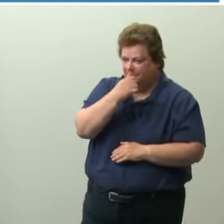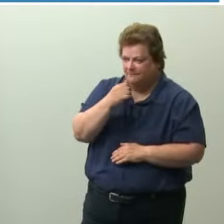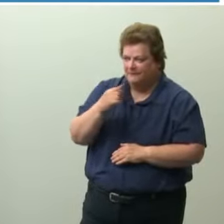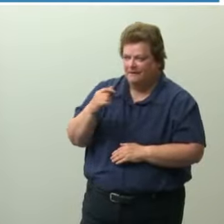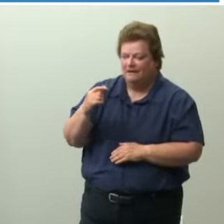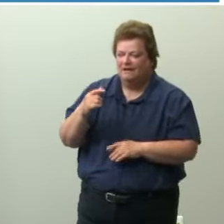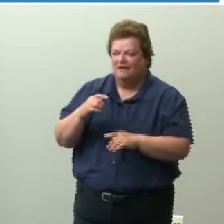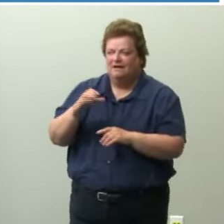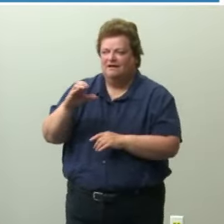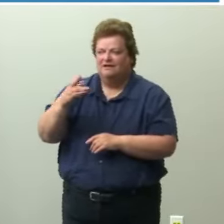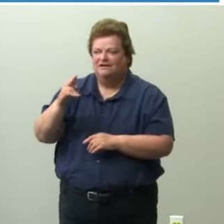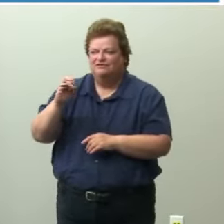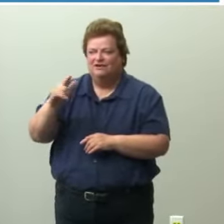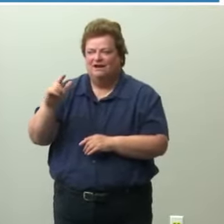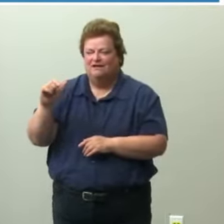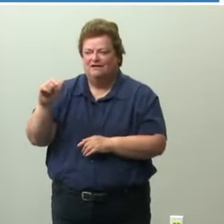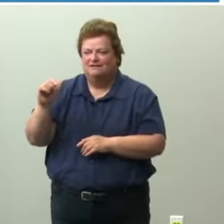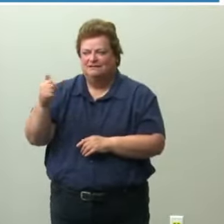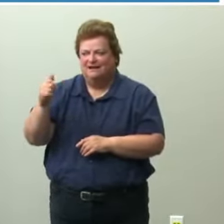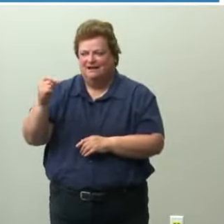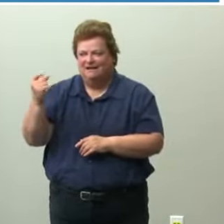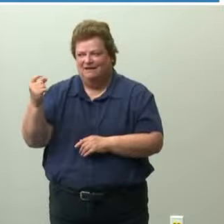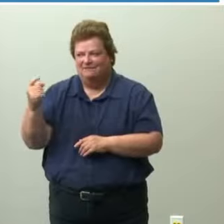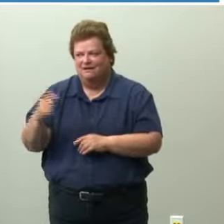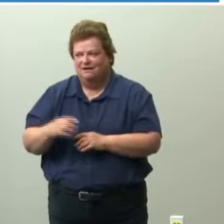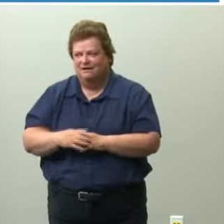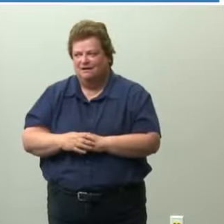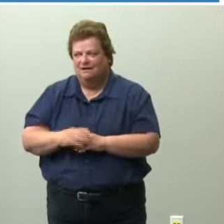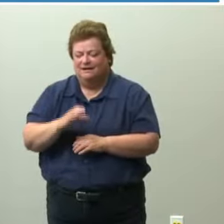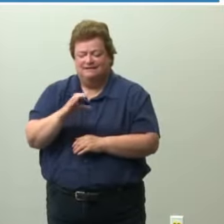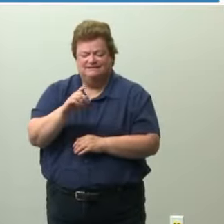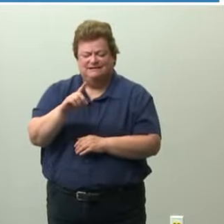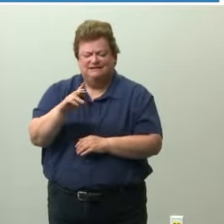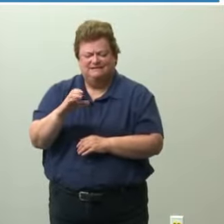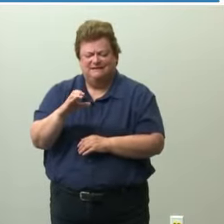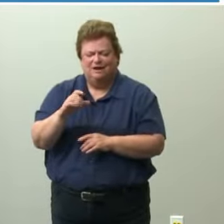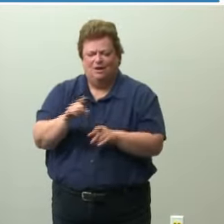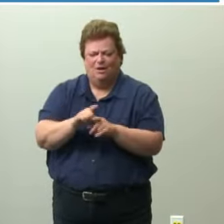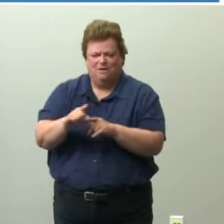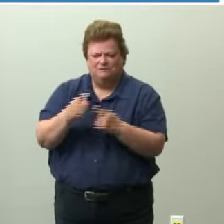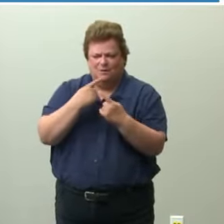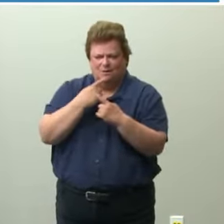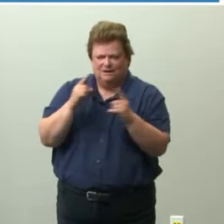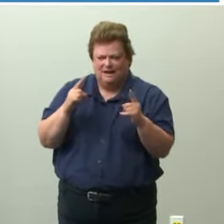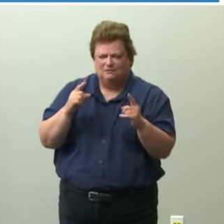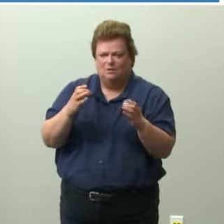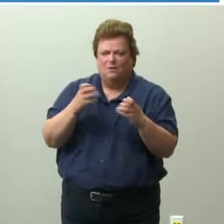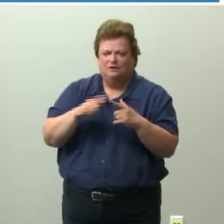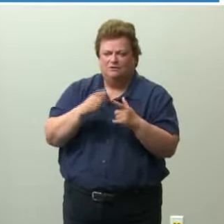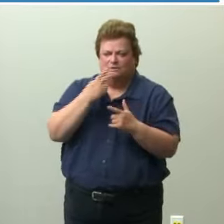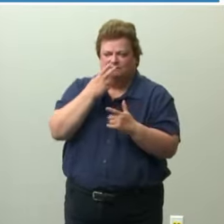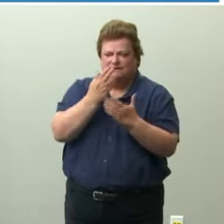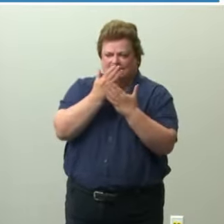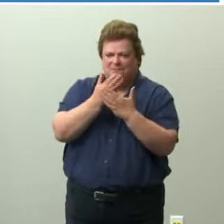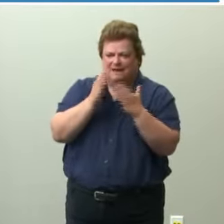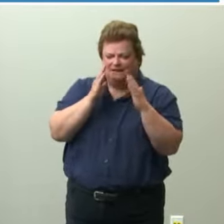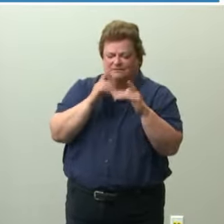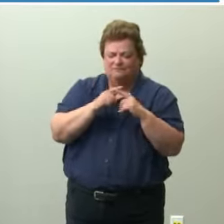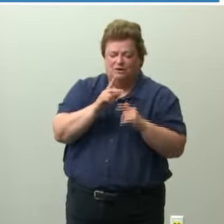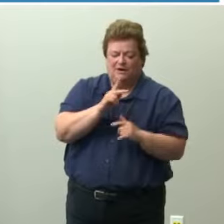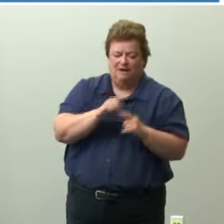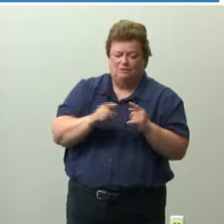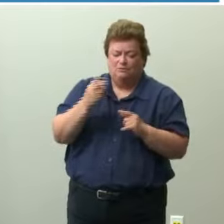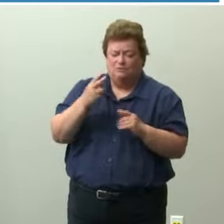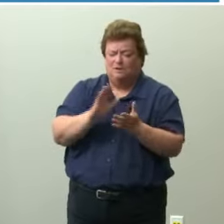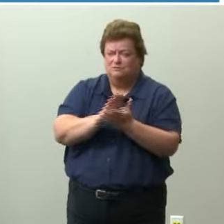Jared Austin from 1011 Now. Just kind of talking about CDC also coming out and saying that they want to see masking in K through 12 schools this